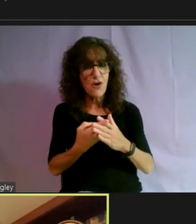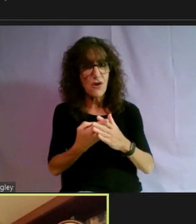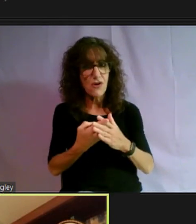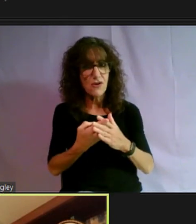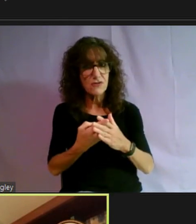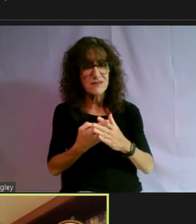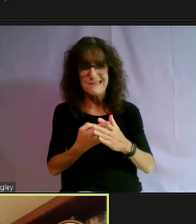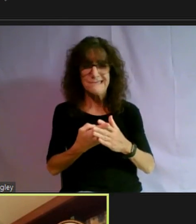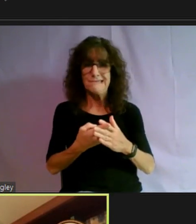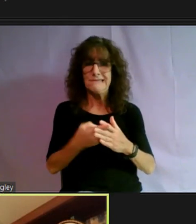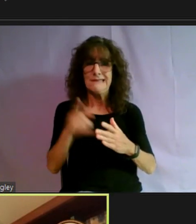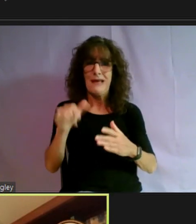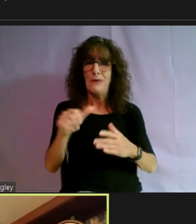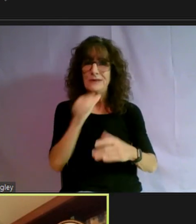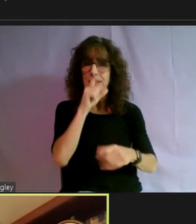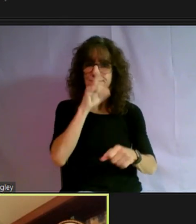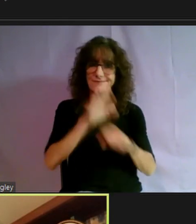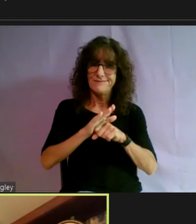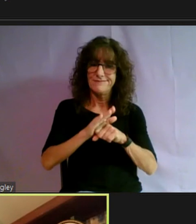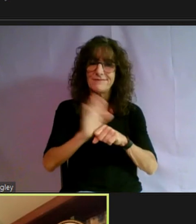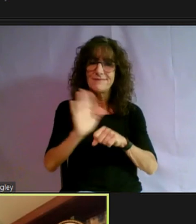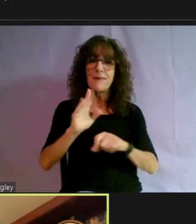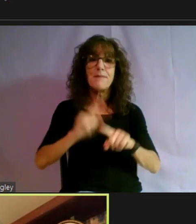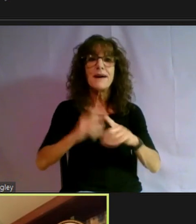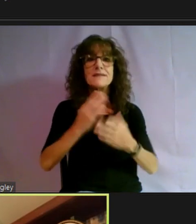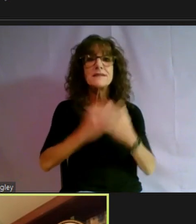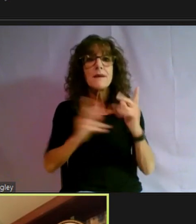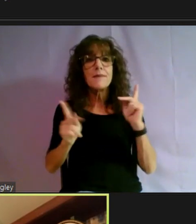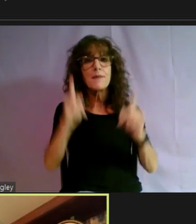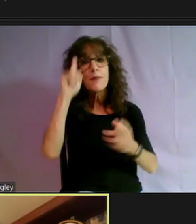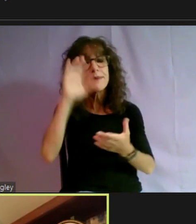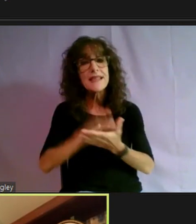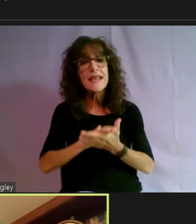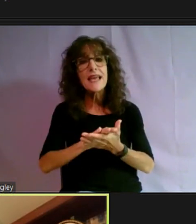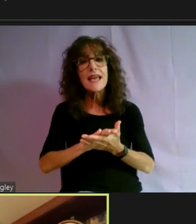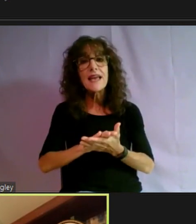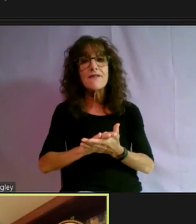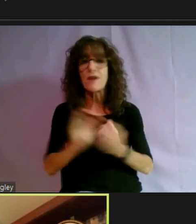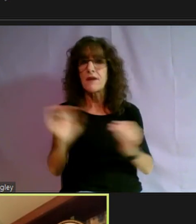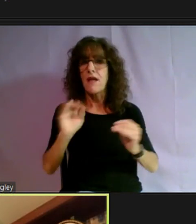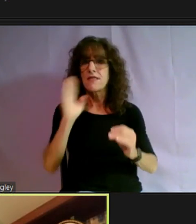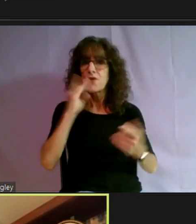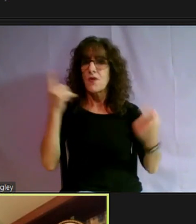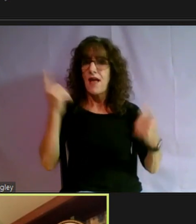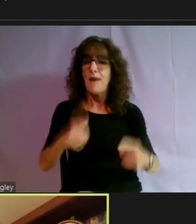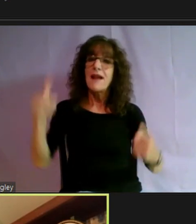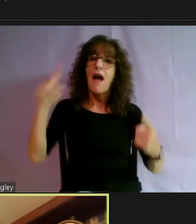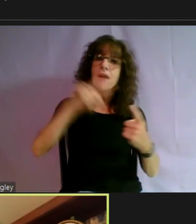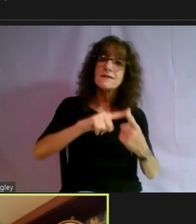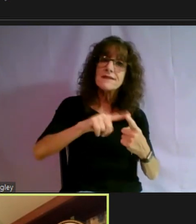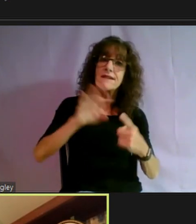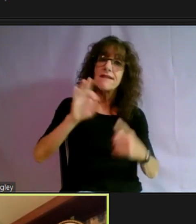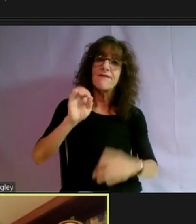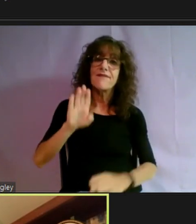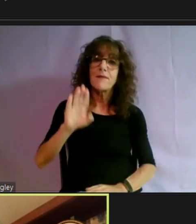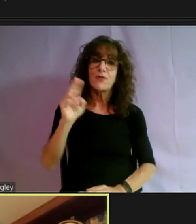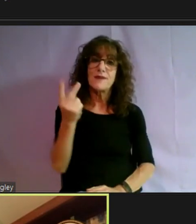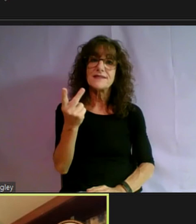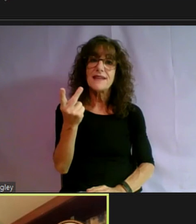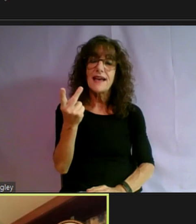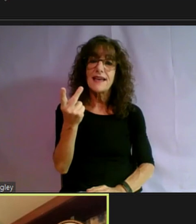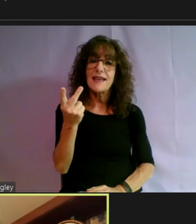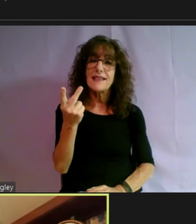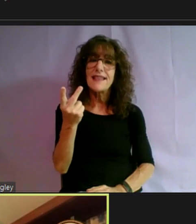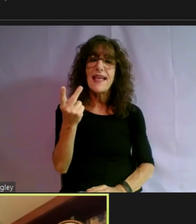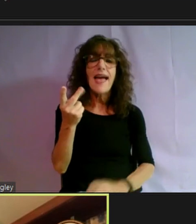was not actually a commitment, but I think some people believed that nothing was going to happen until February 2nd. And what